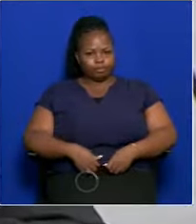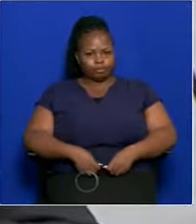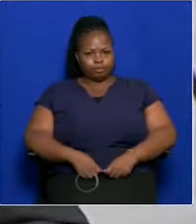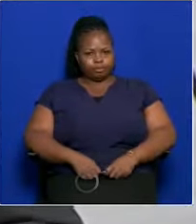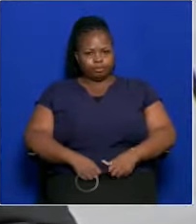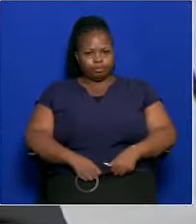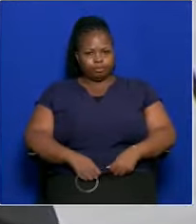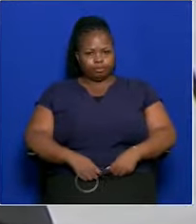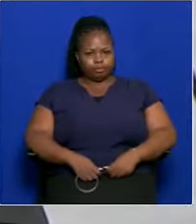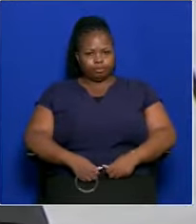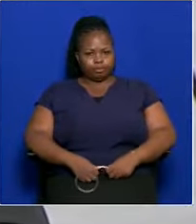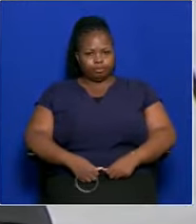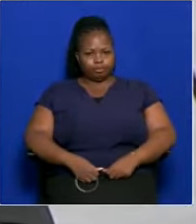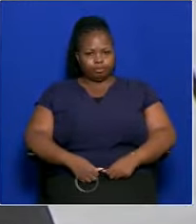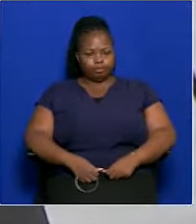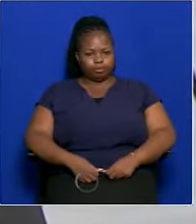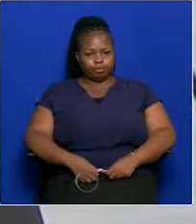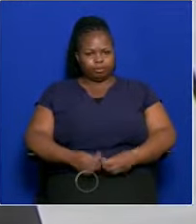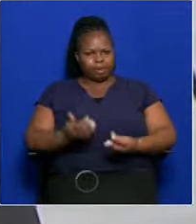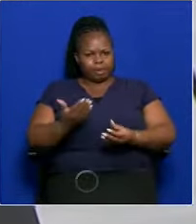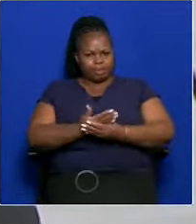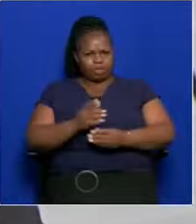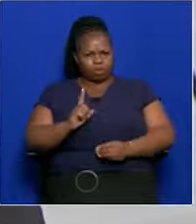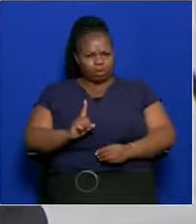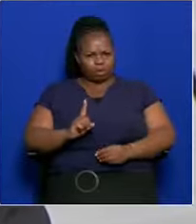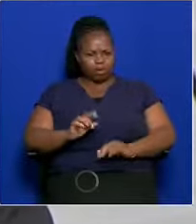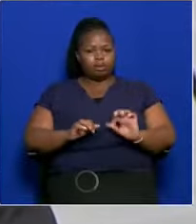On bundle 1. Yes.